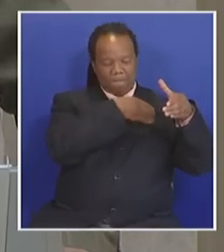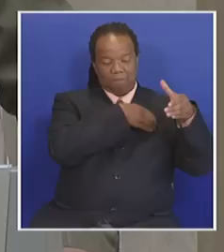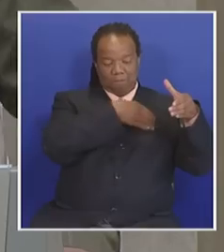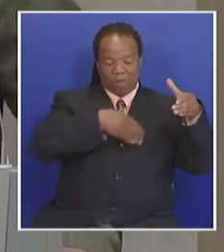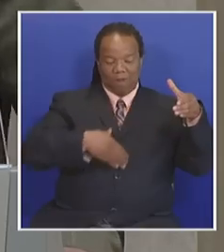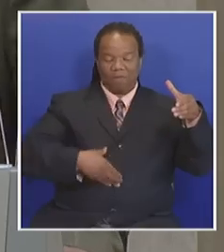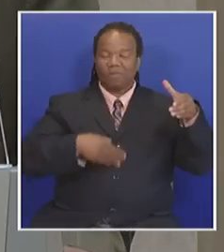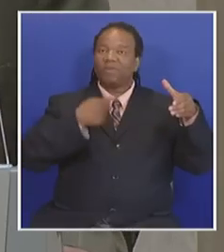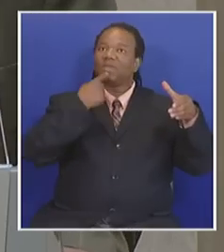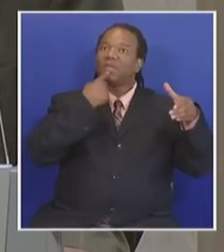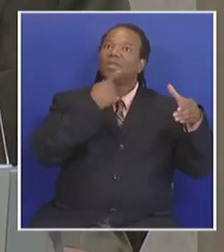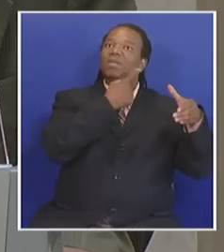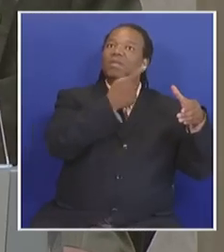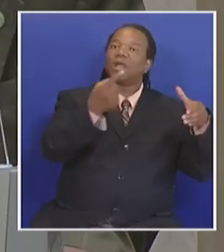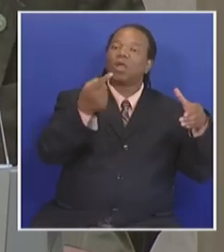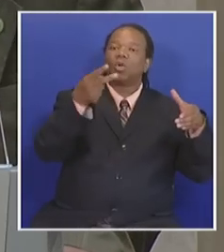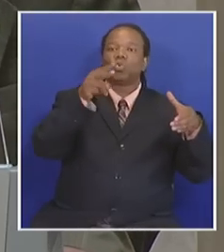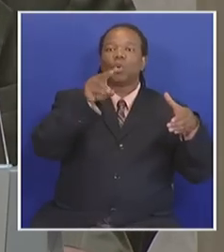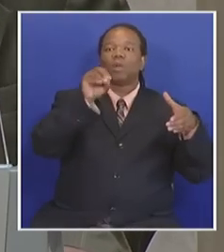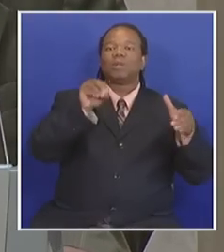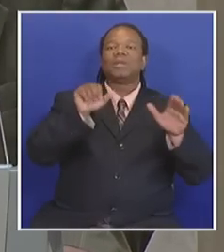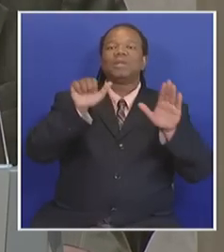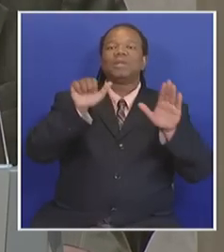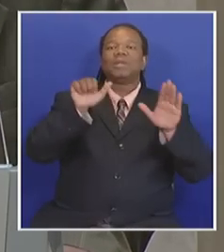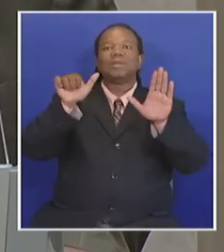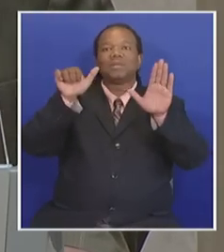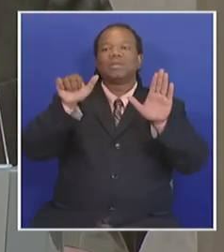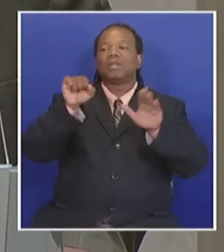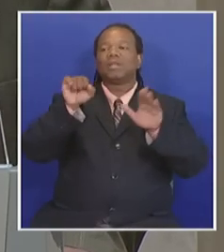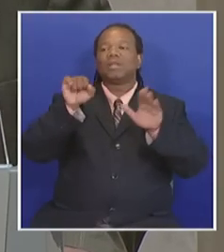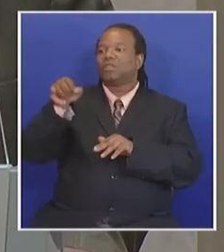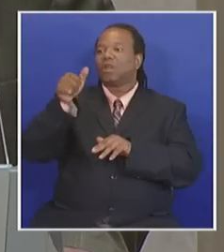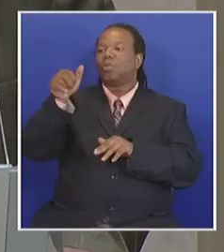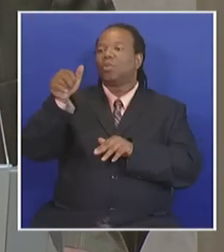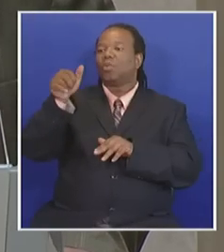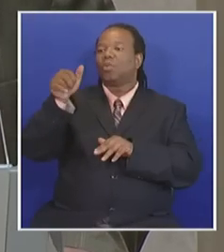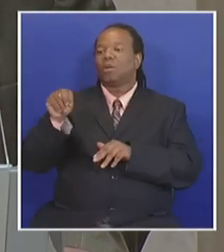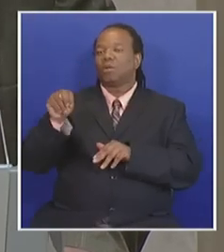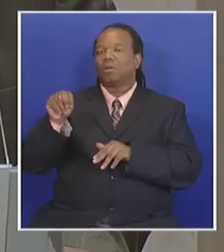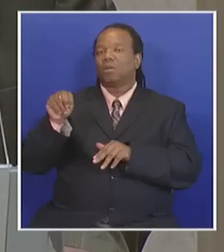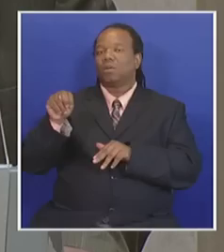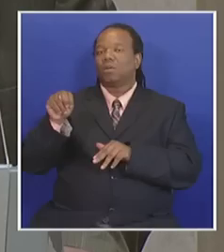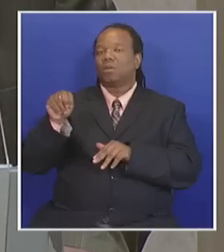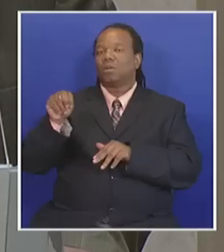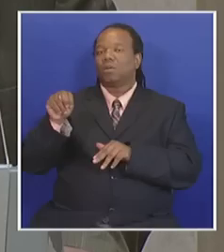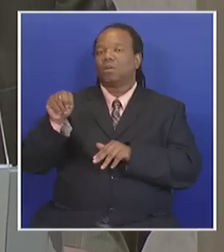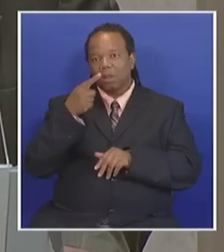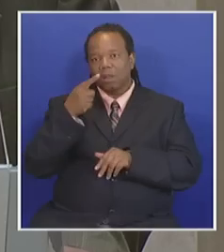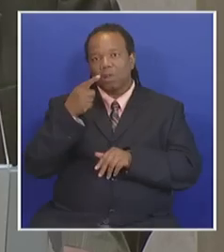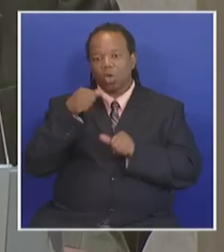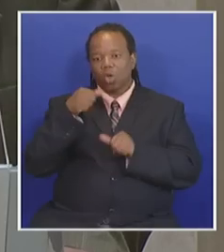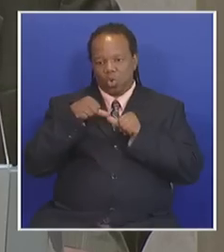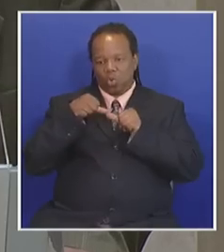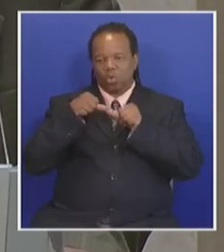announced in the 2016 January the 8th statement that we will continue to